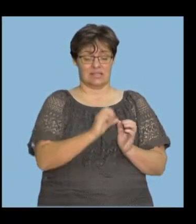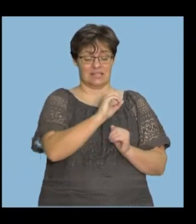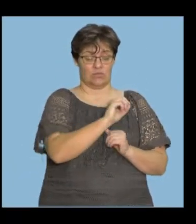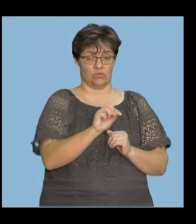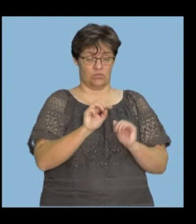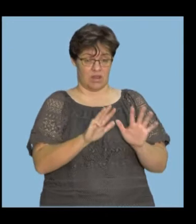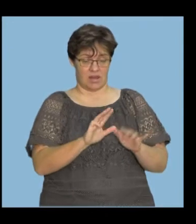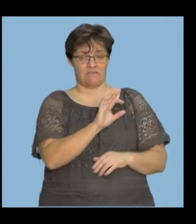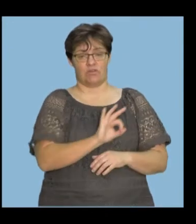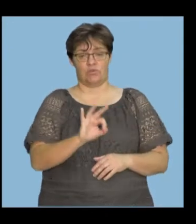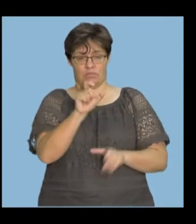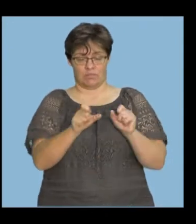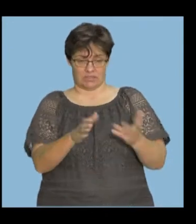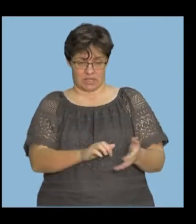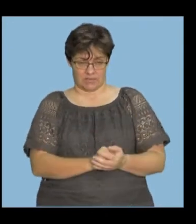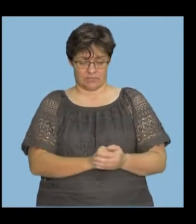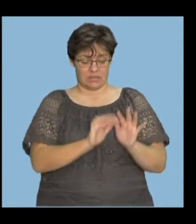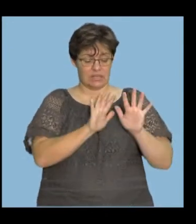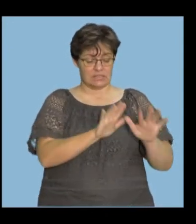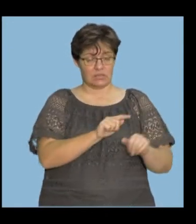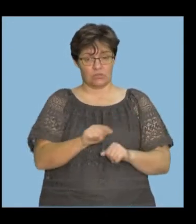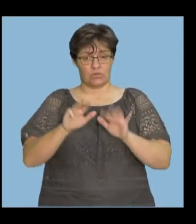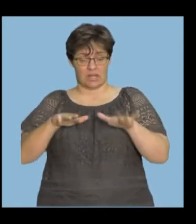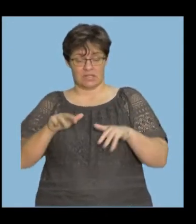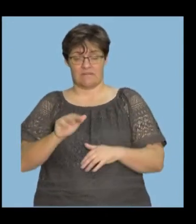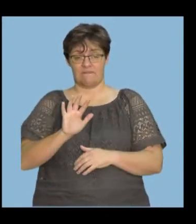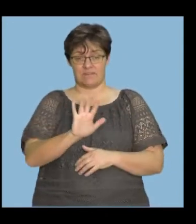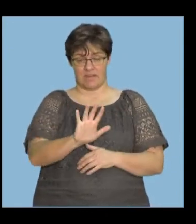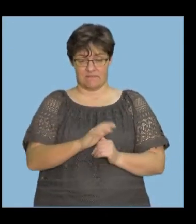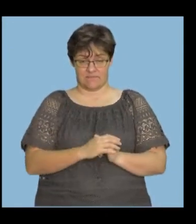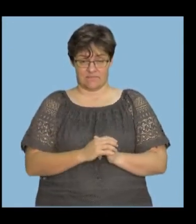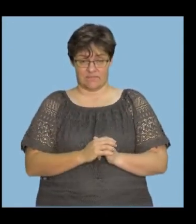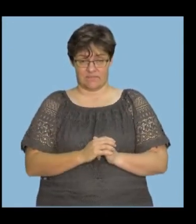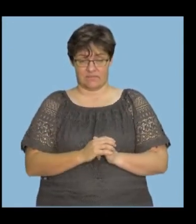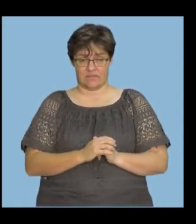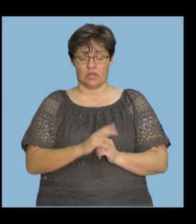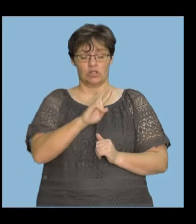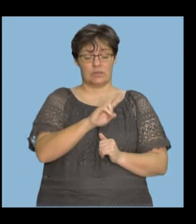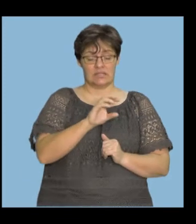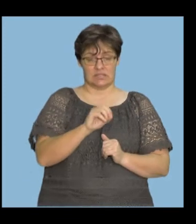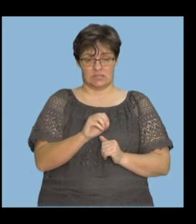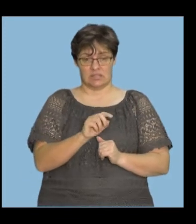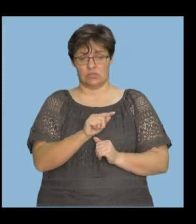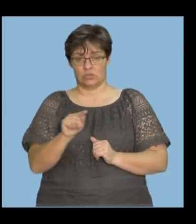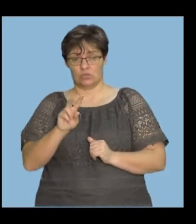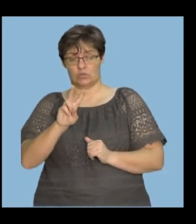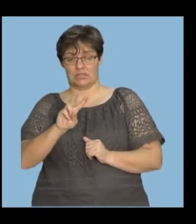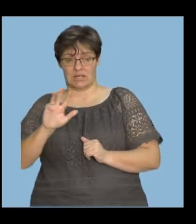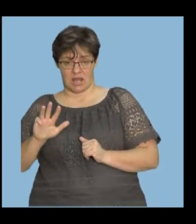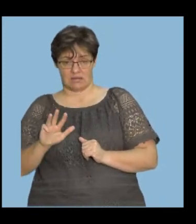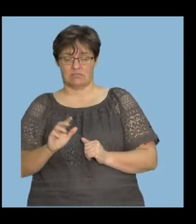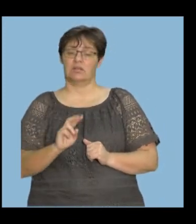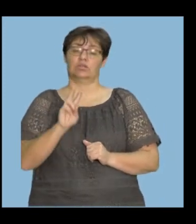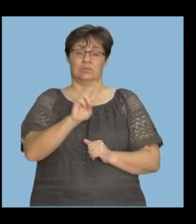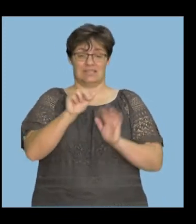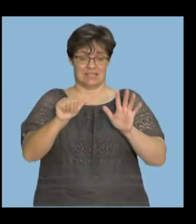3. 10 to 19, 5 deaths. And 20 to 29,